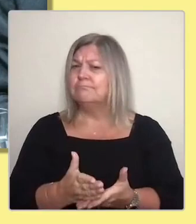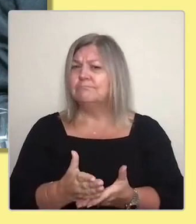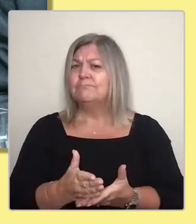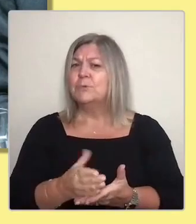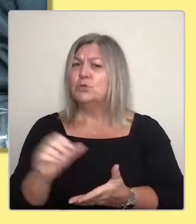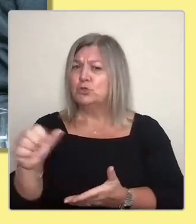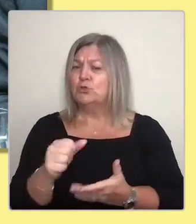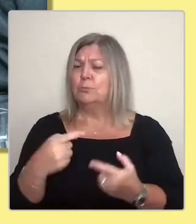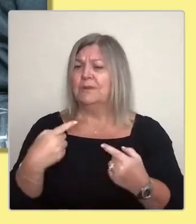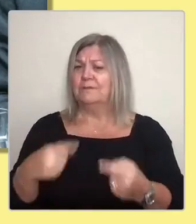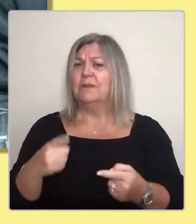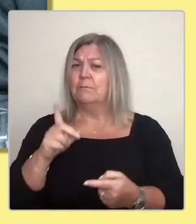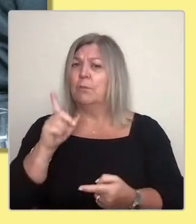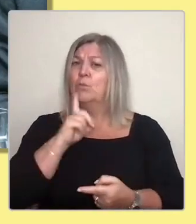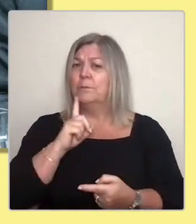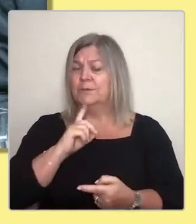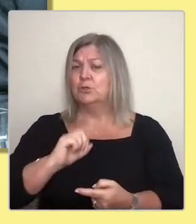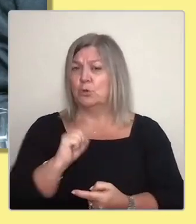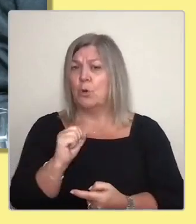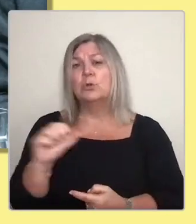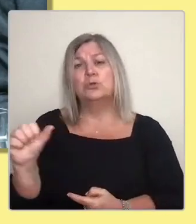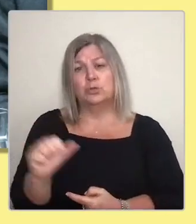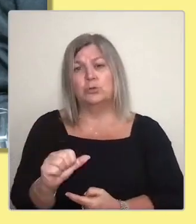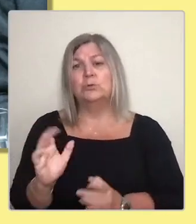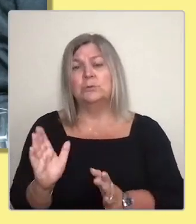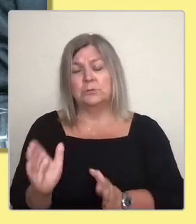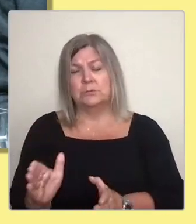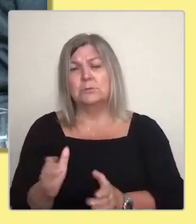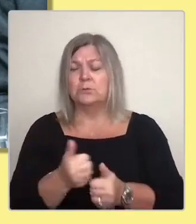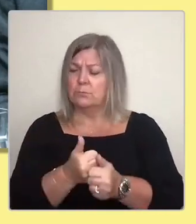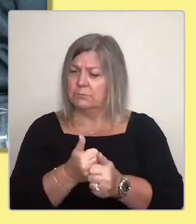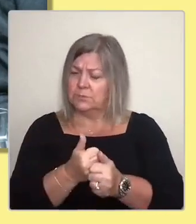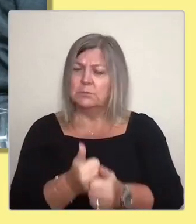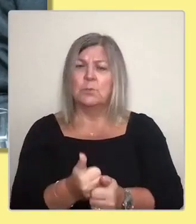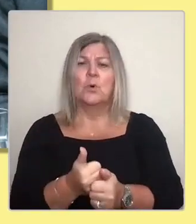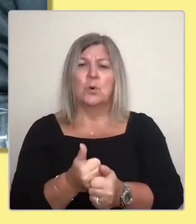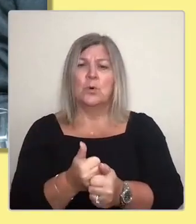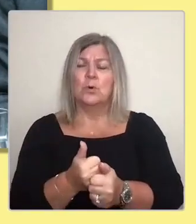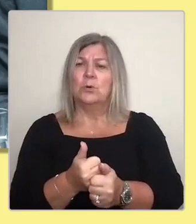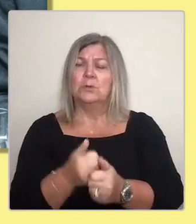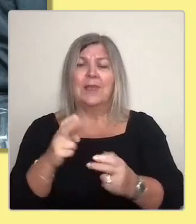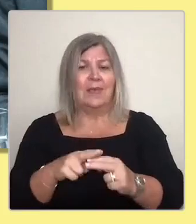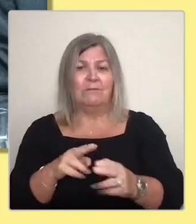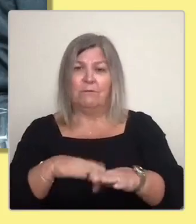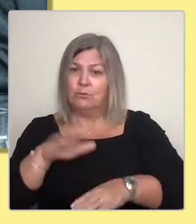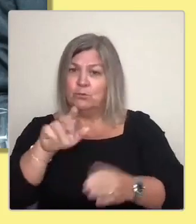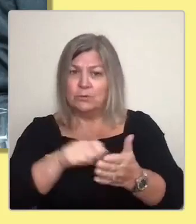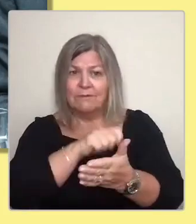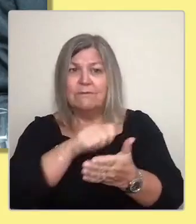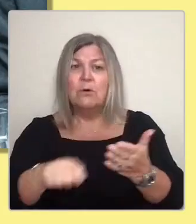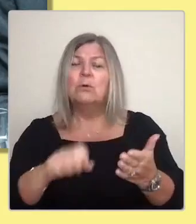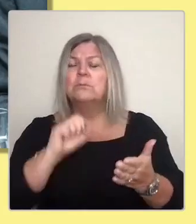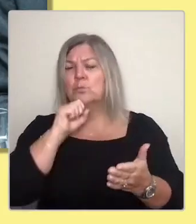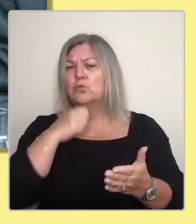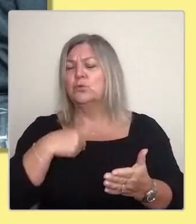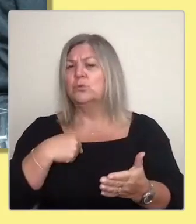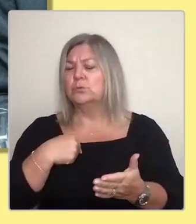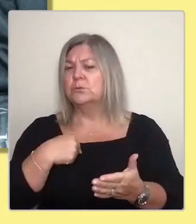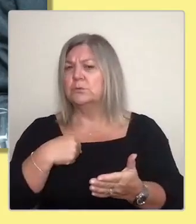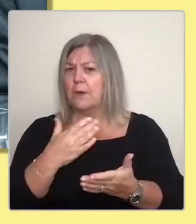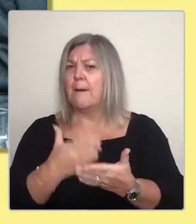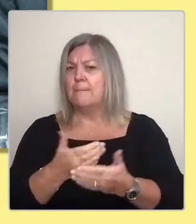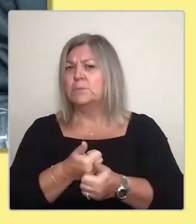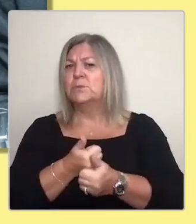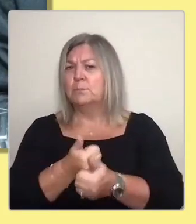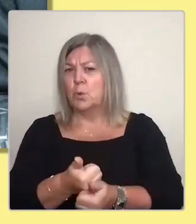women. So I completely support that. And, you know, if there was ever, you know, we were voting on that, you know, I would vote for that. We do have a vote coming up in Parliament